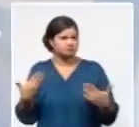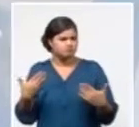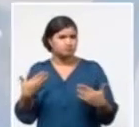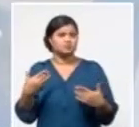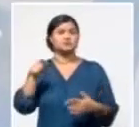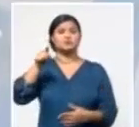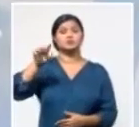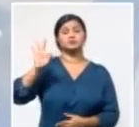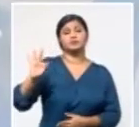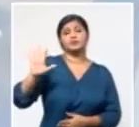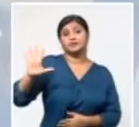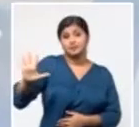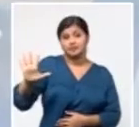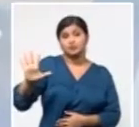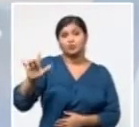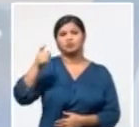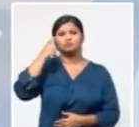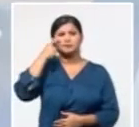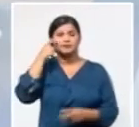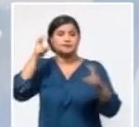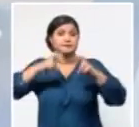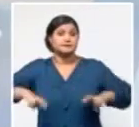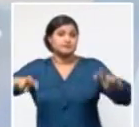are suspects, and 76